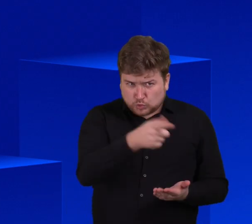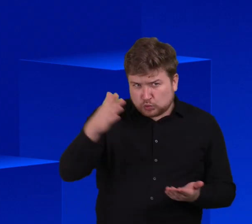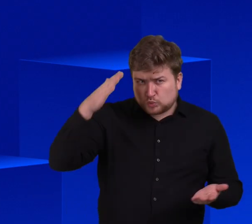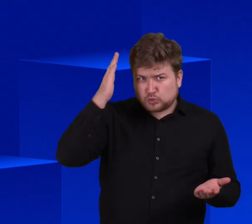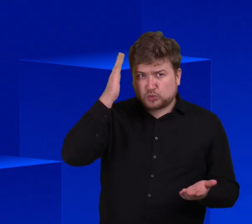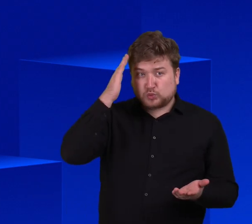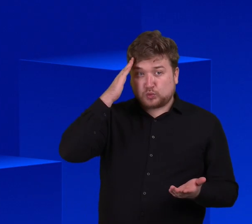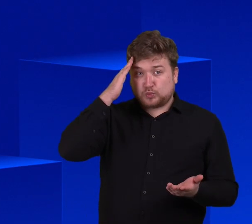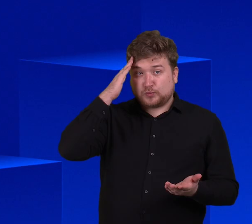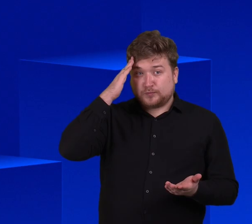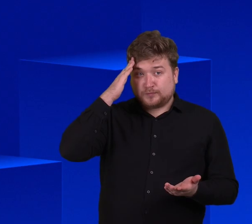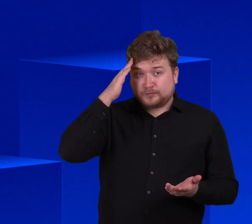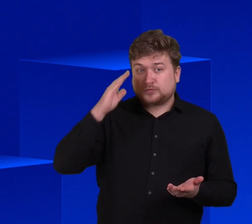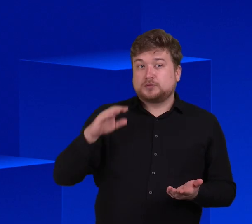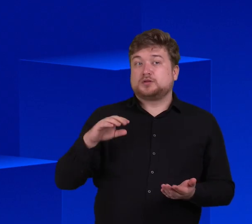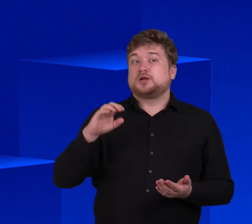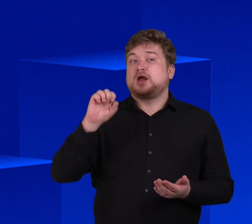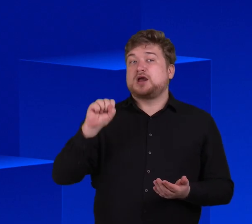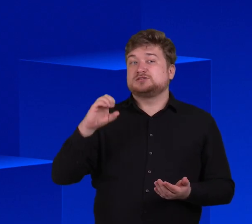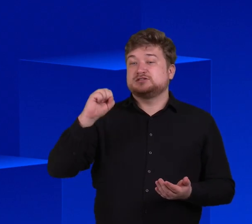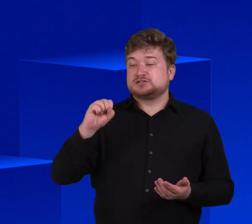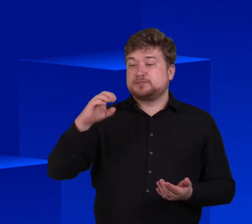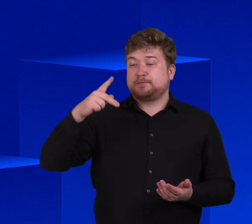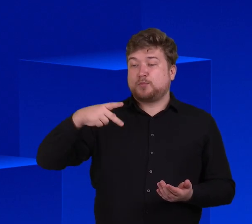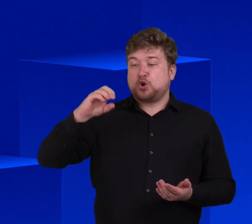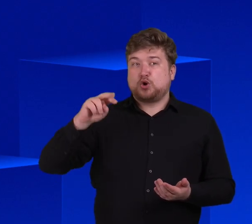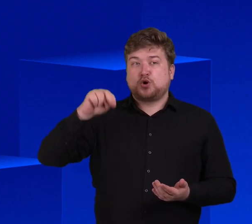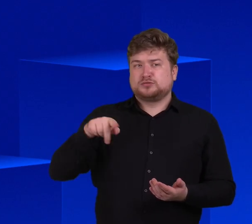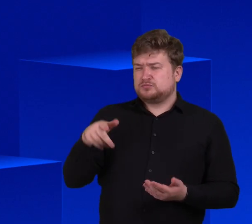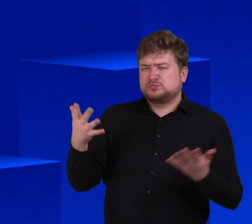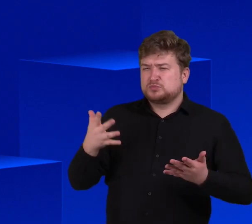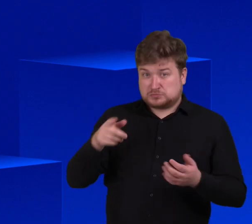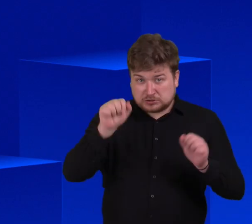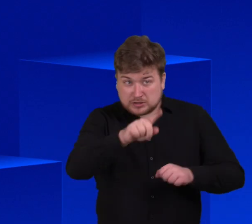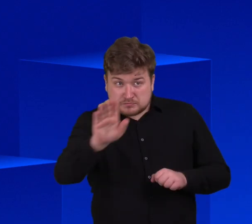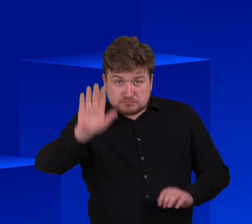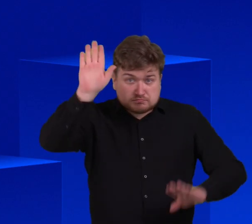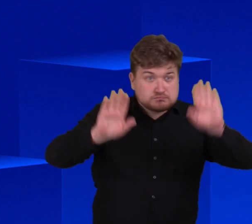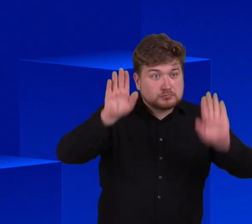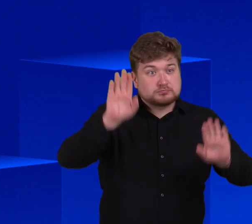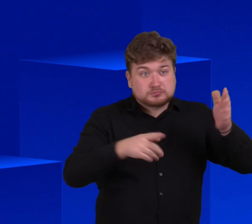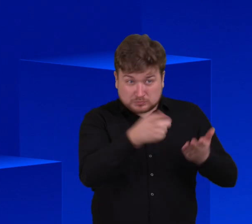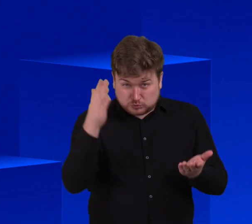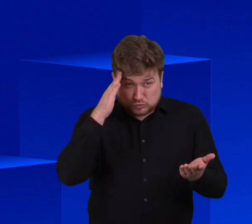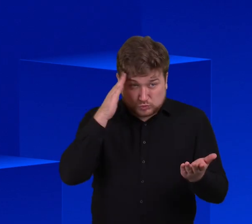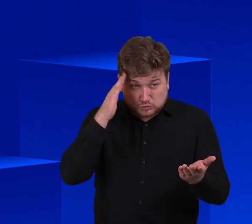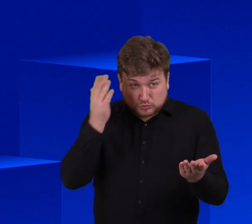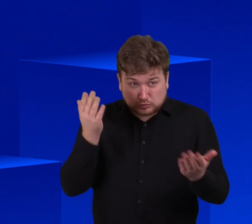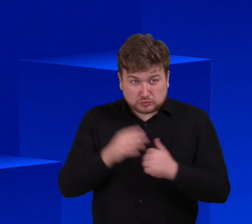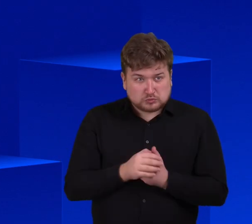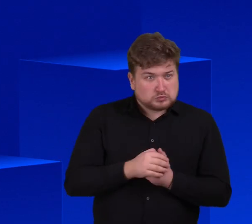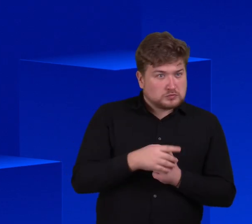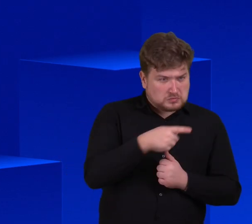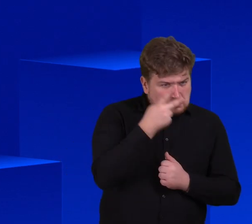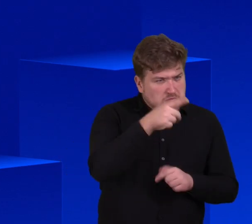Yes, some of you. And we do hope that after the presentation, all of you will have known what we do and what we